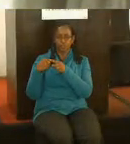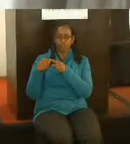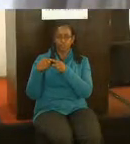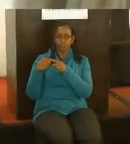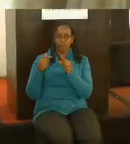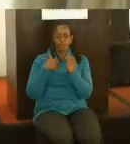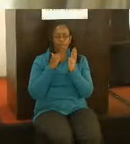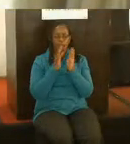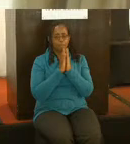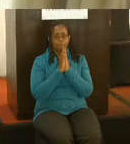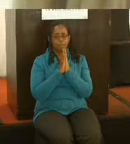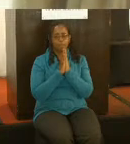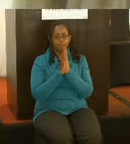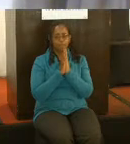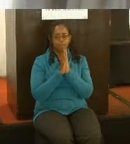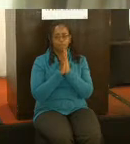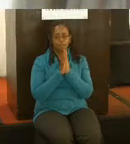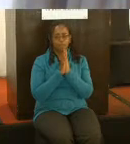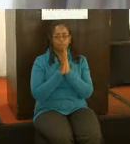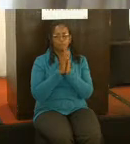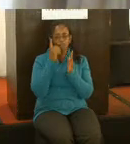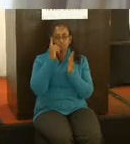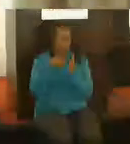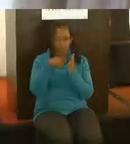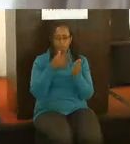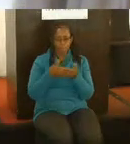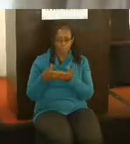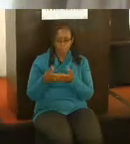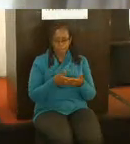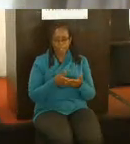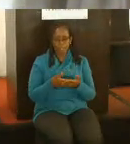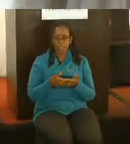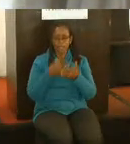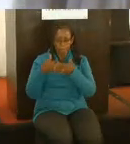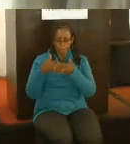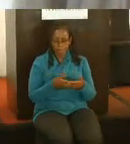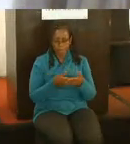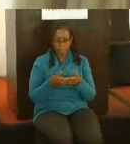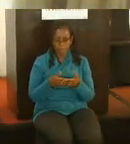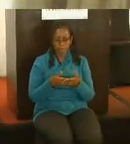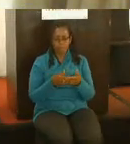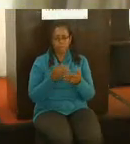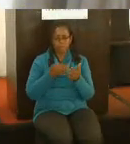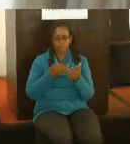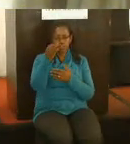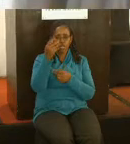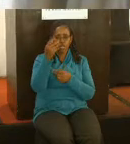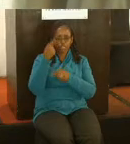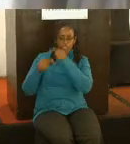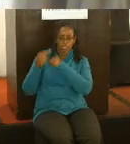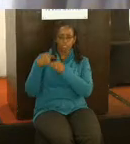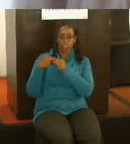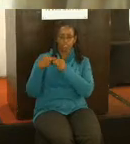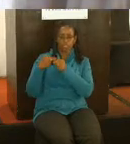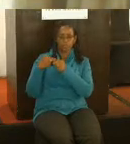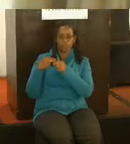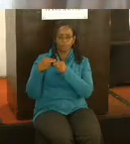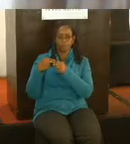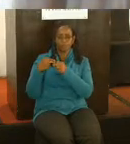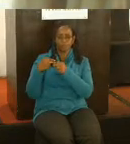and I'm praying for your babies babies future Generations